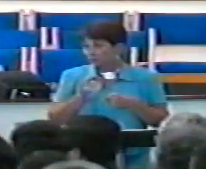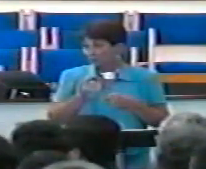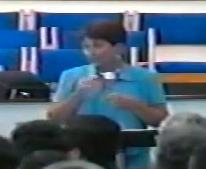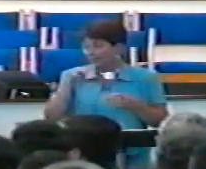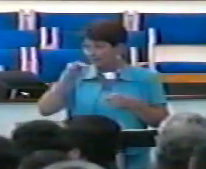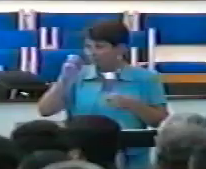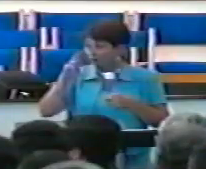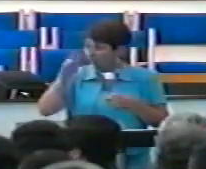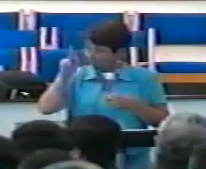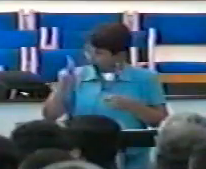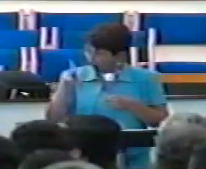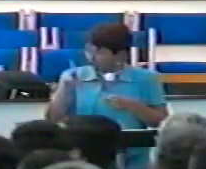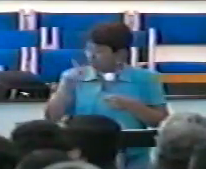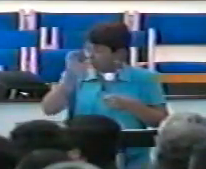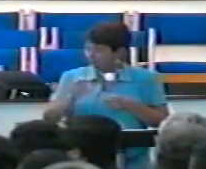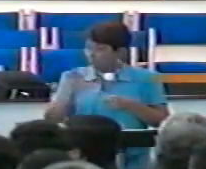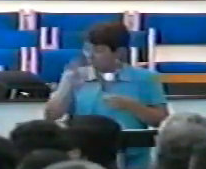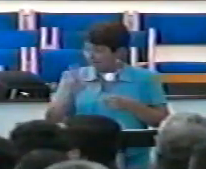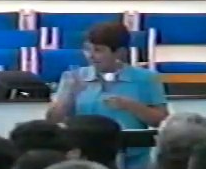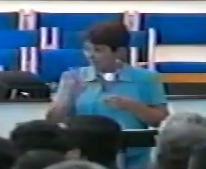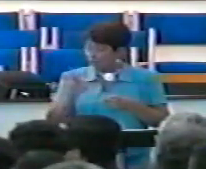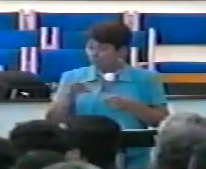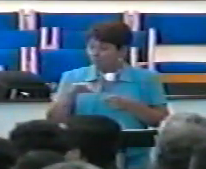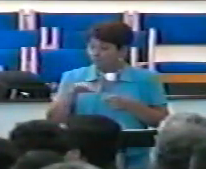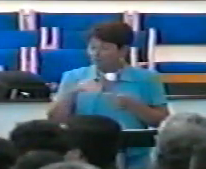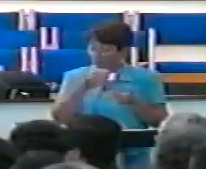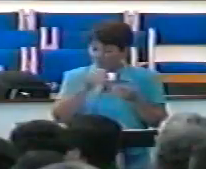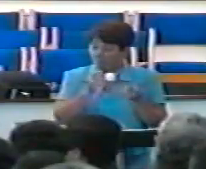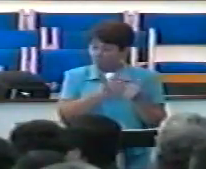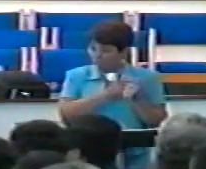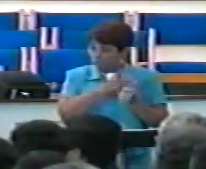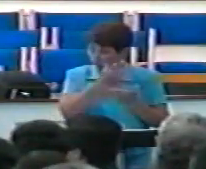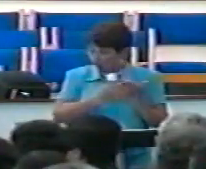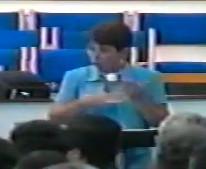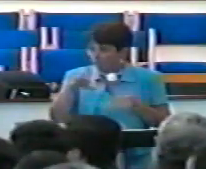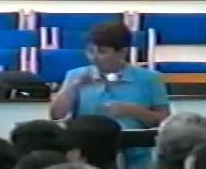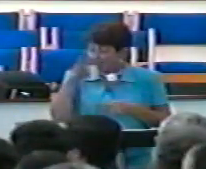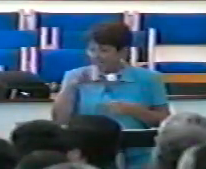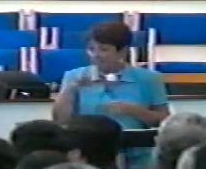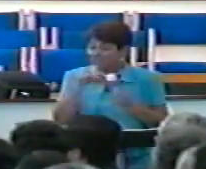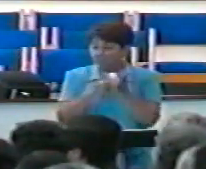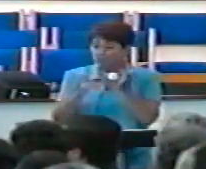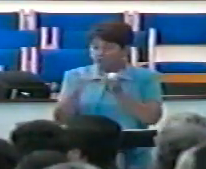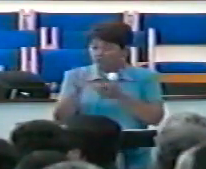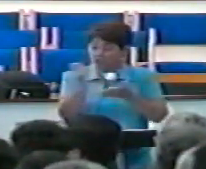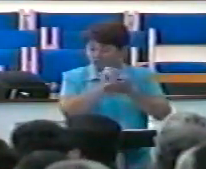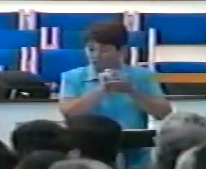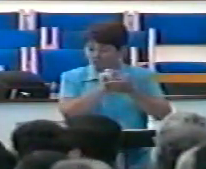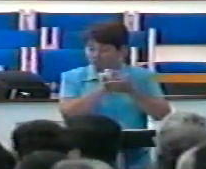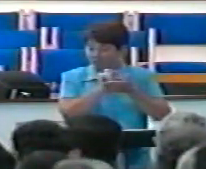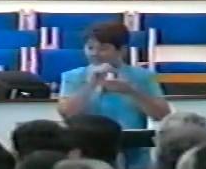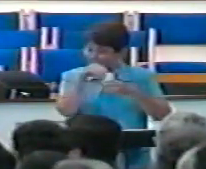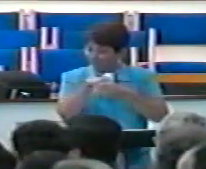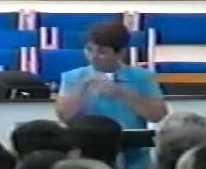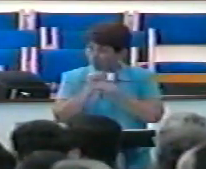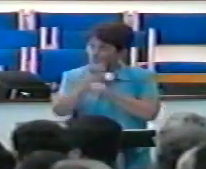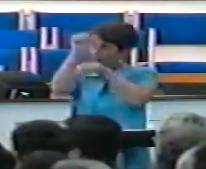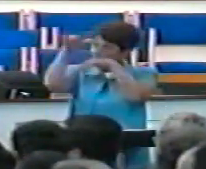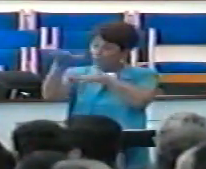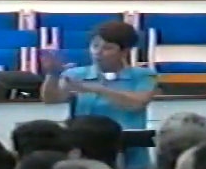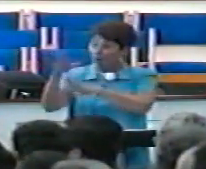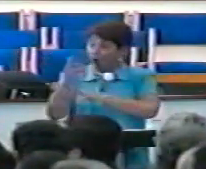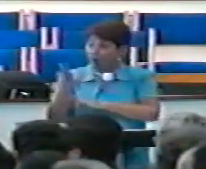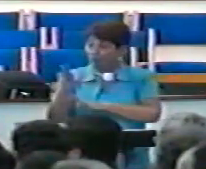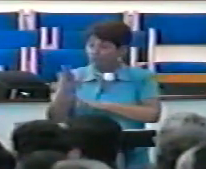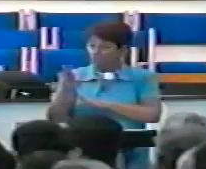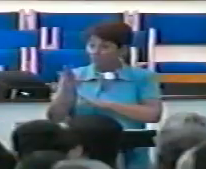of this chapter, you'll find that the Scripture records for us Jesus on the Mount of Transfiguration. Here He